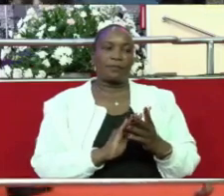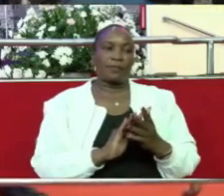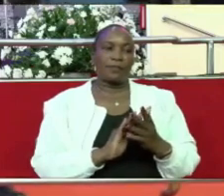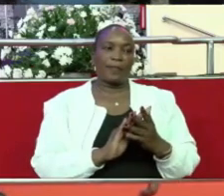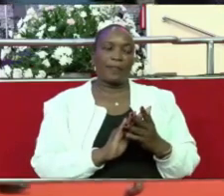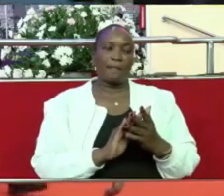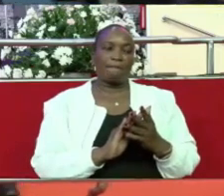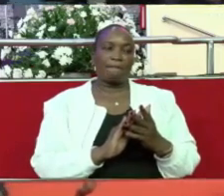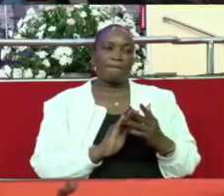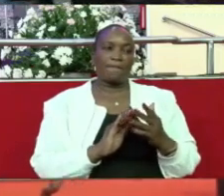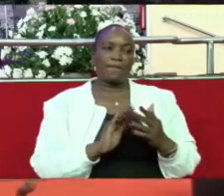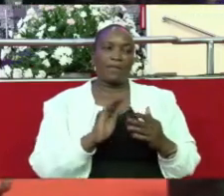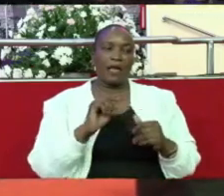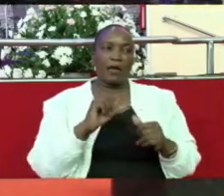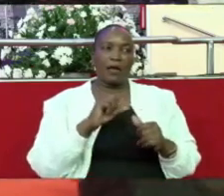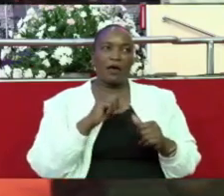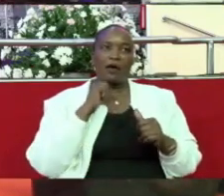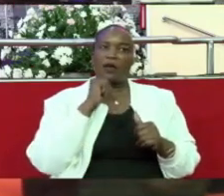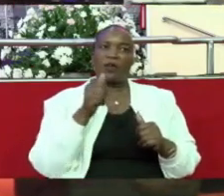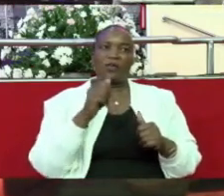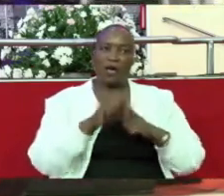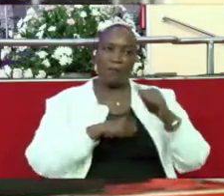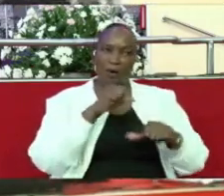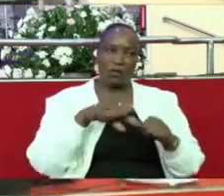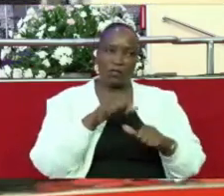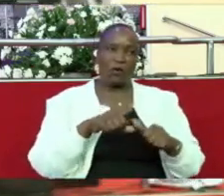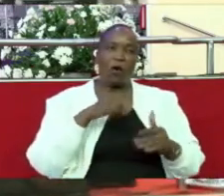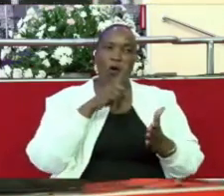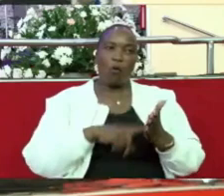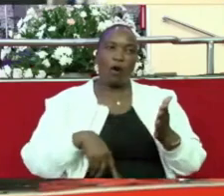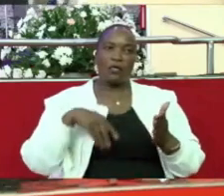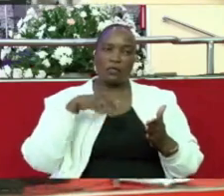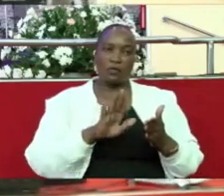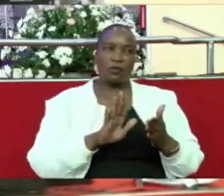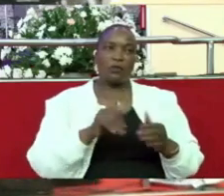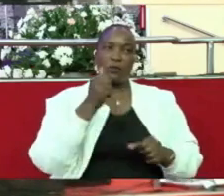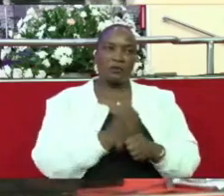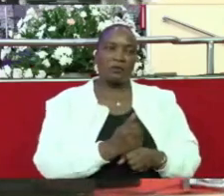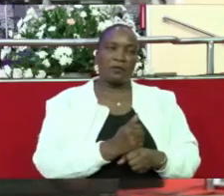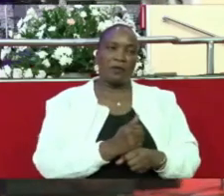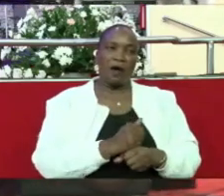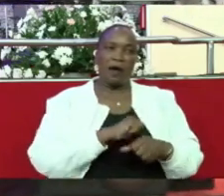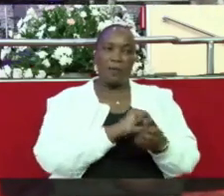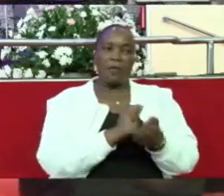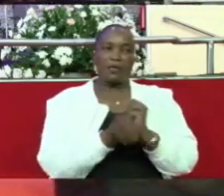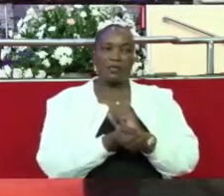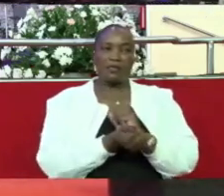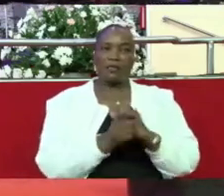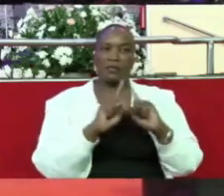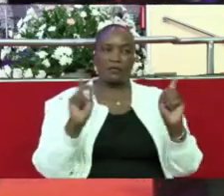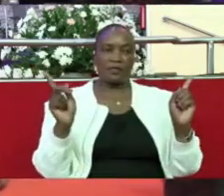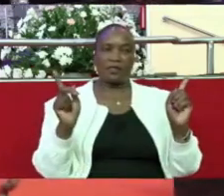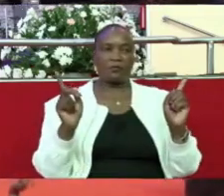work that makes a difference. You know the people that are blessed, by the way, they don't work a